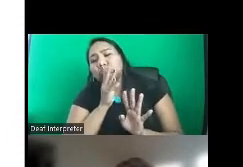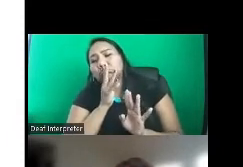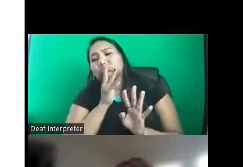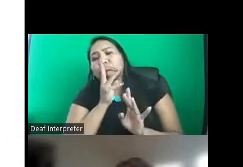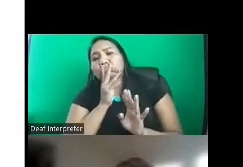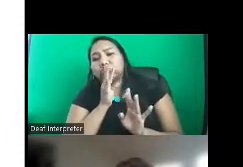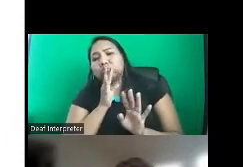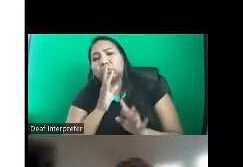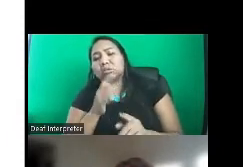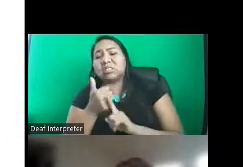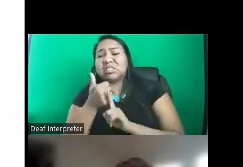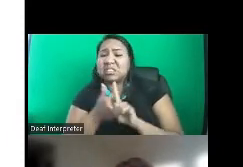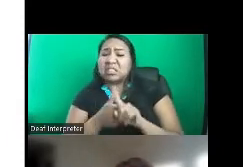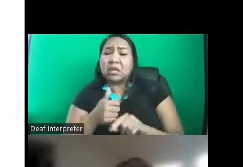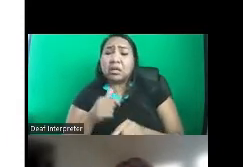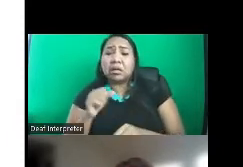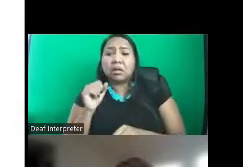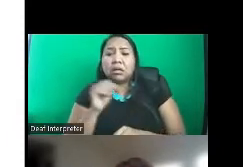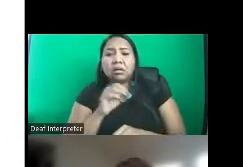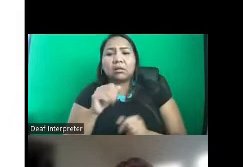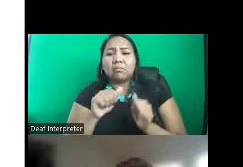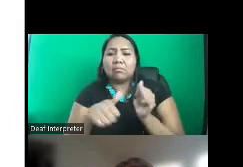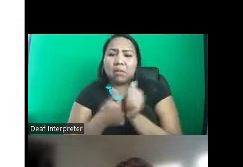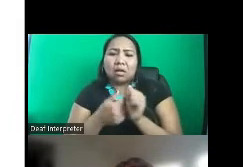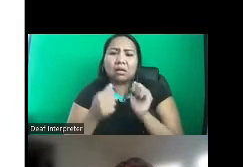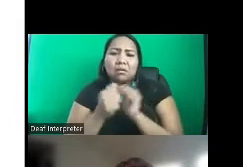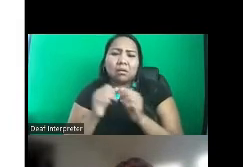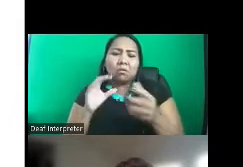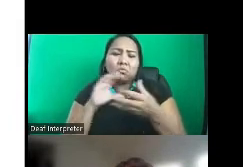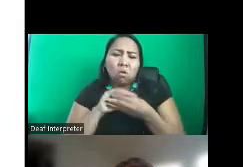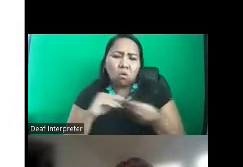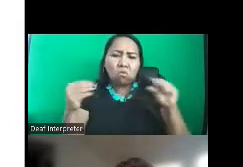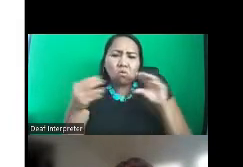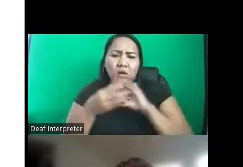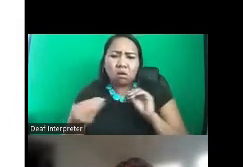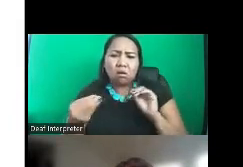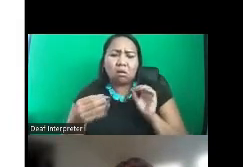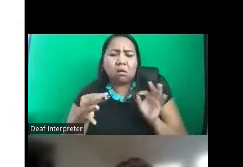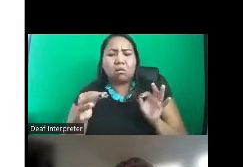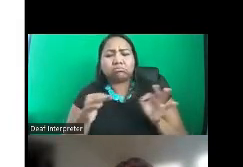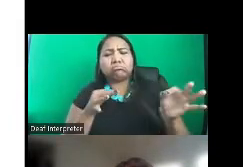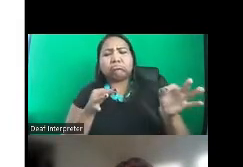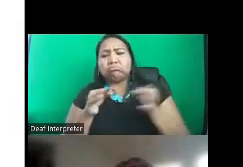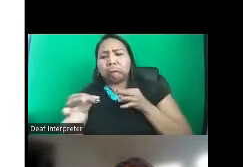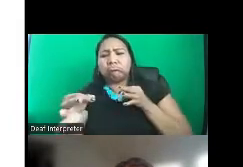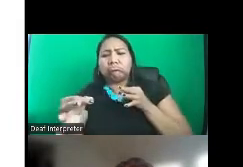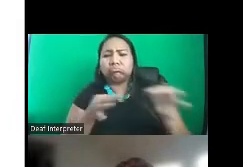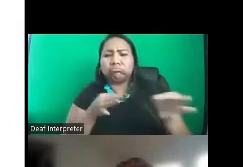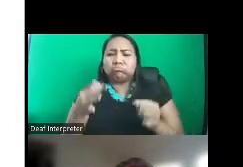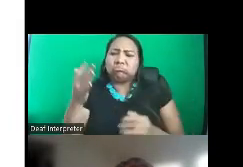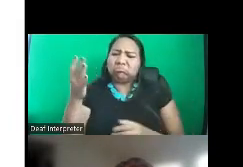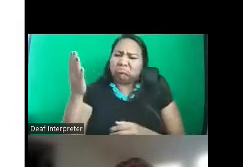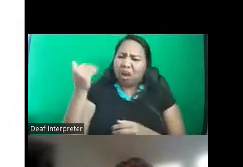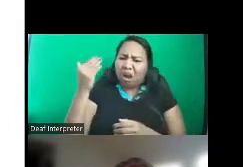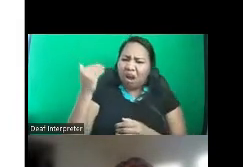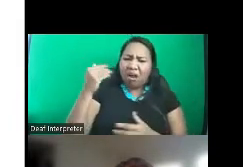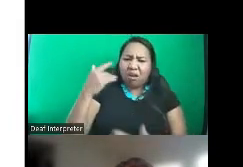like a story of how, why they're in the hospital, and,